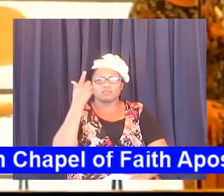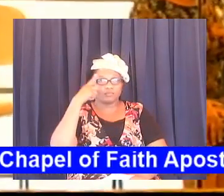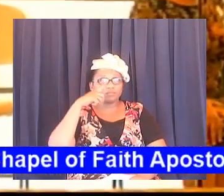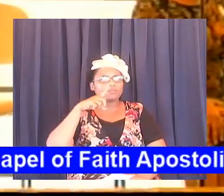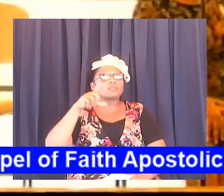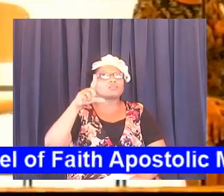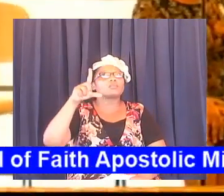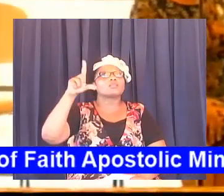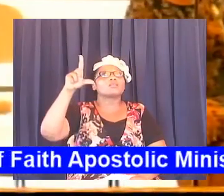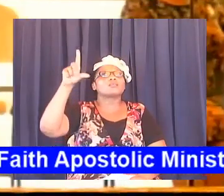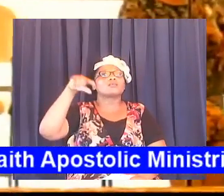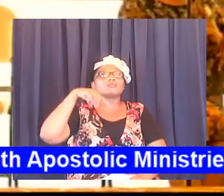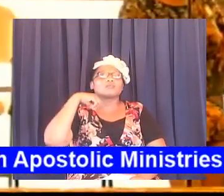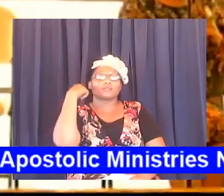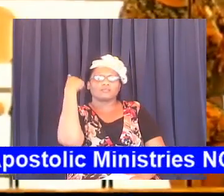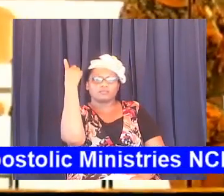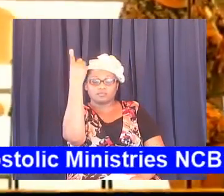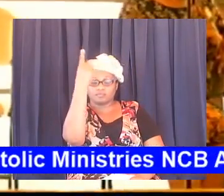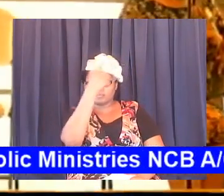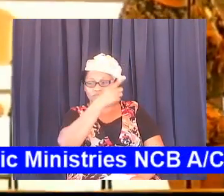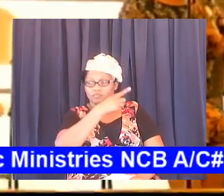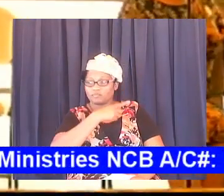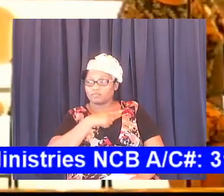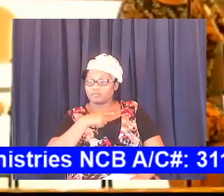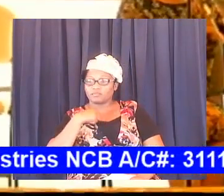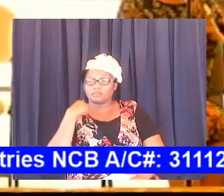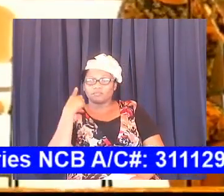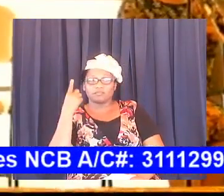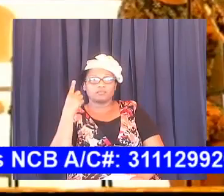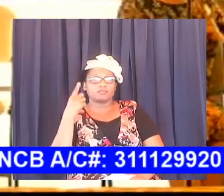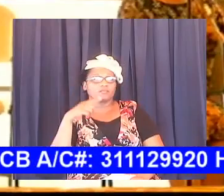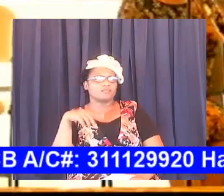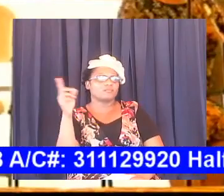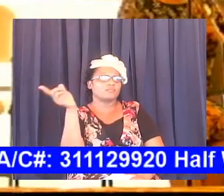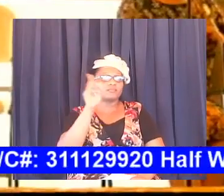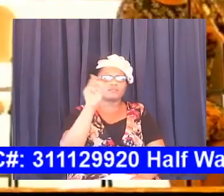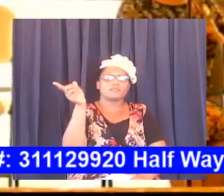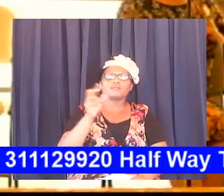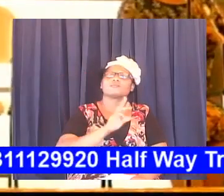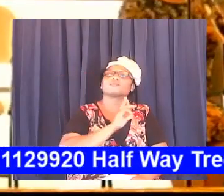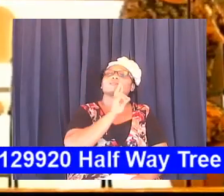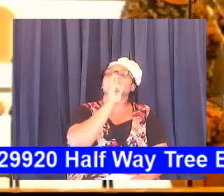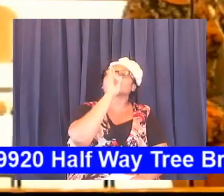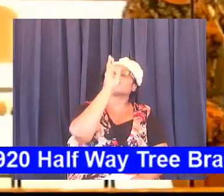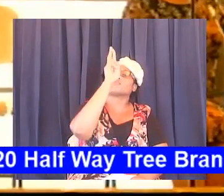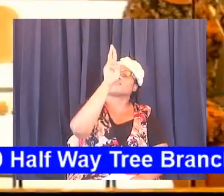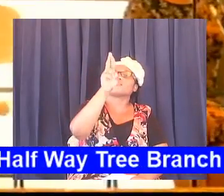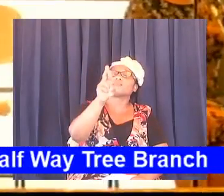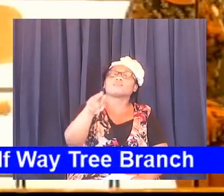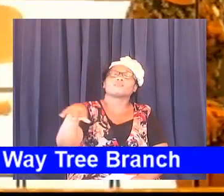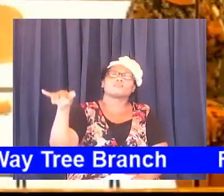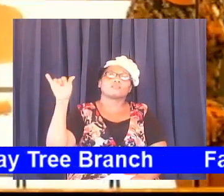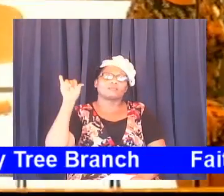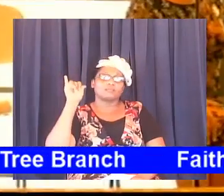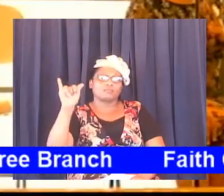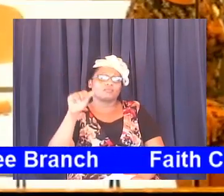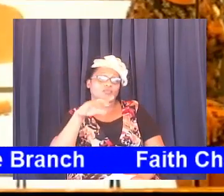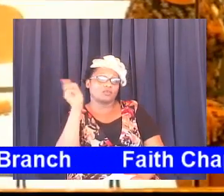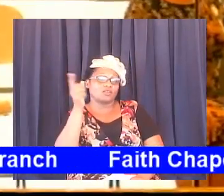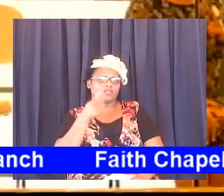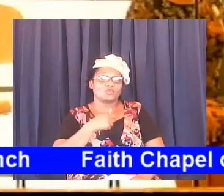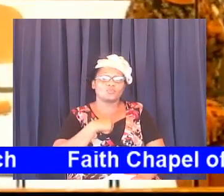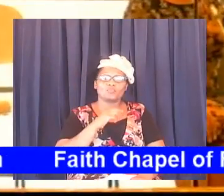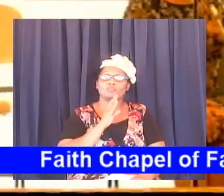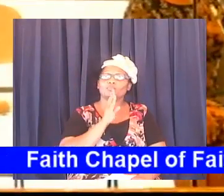upon your face. And where you are, that's where I